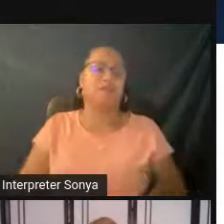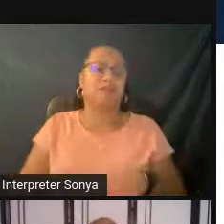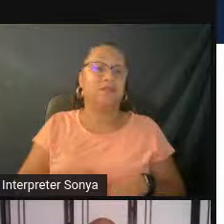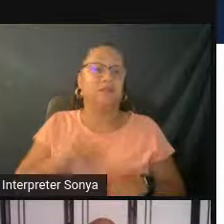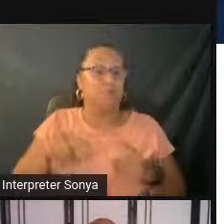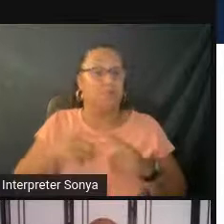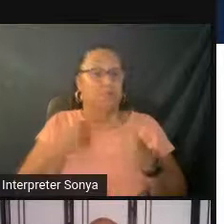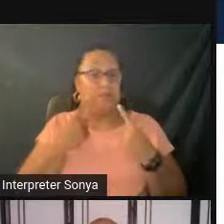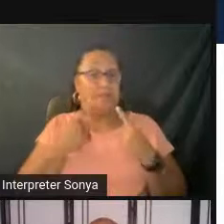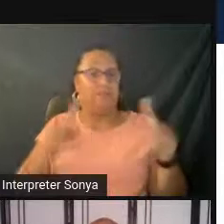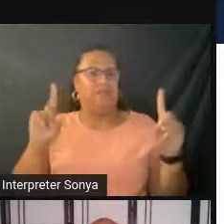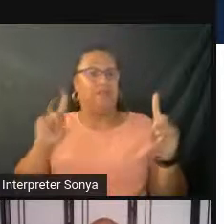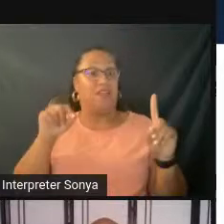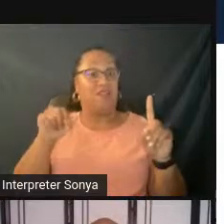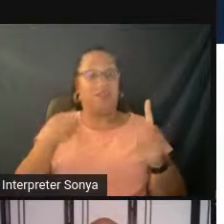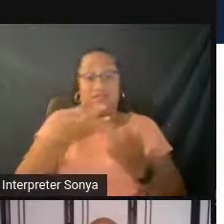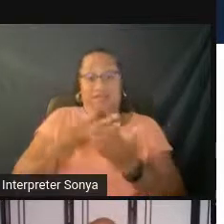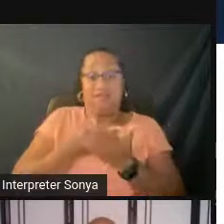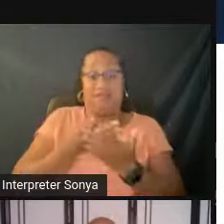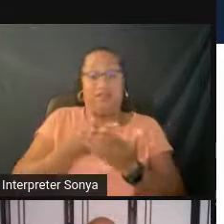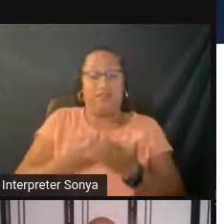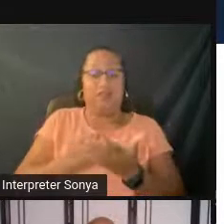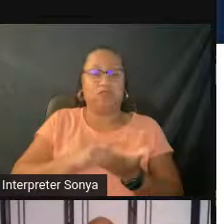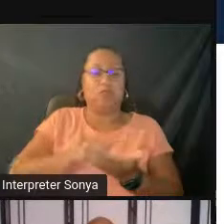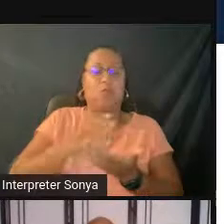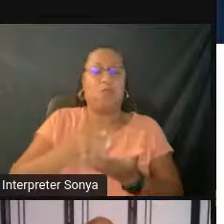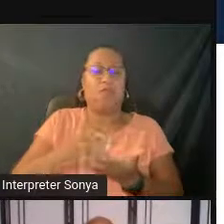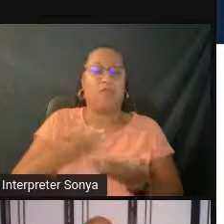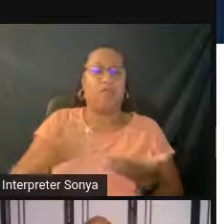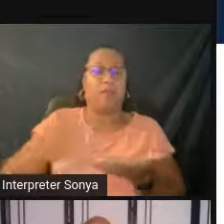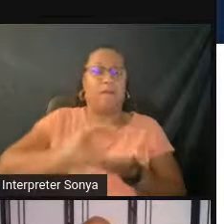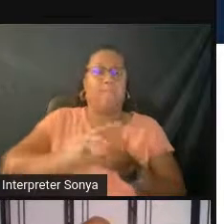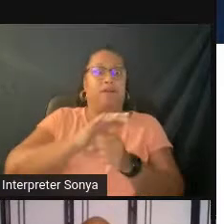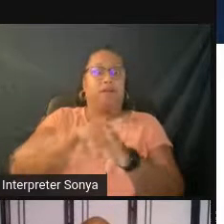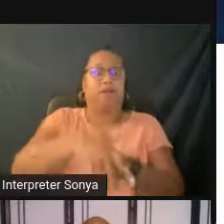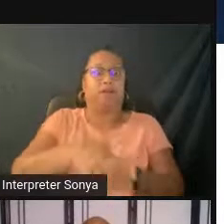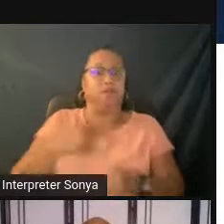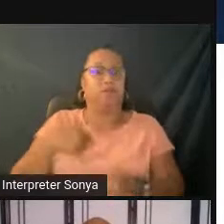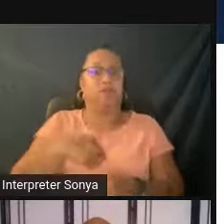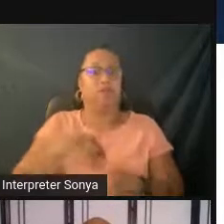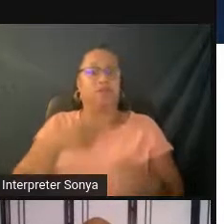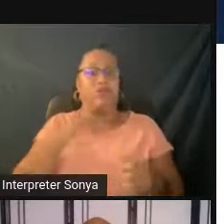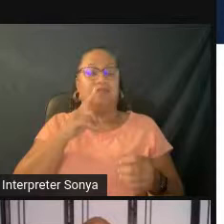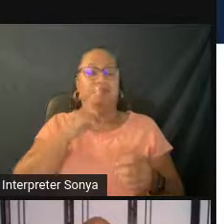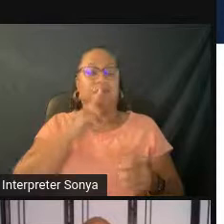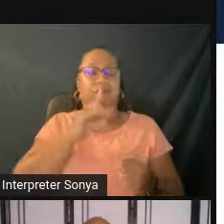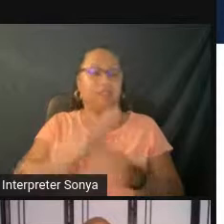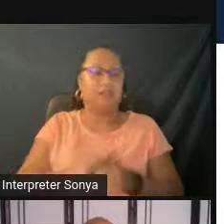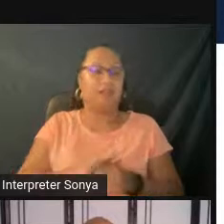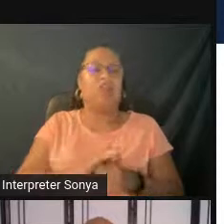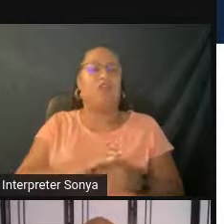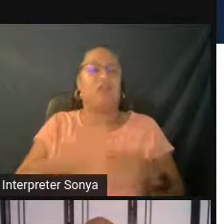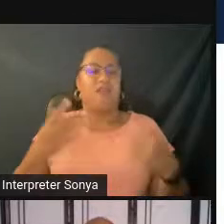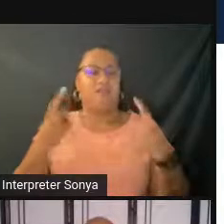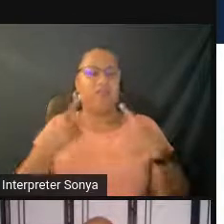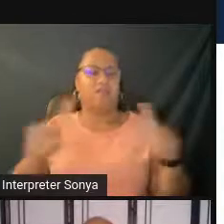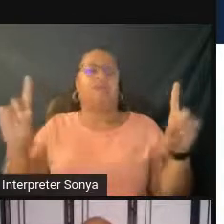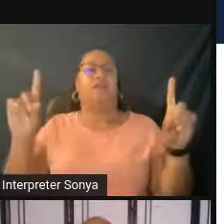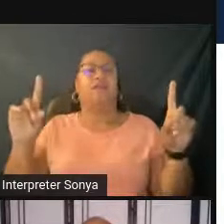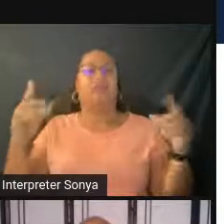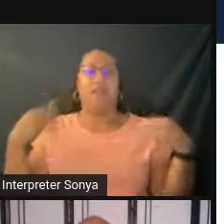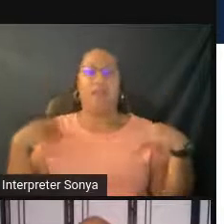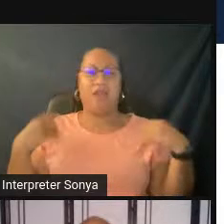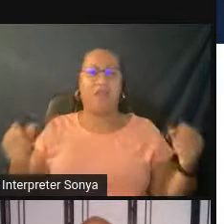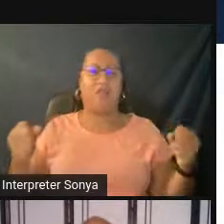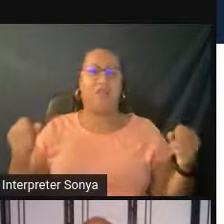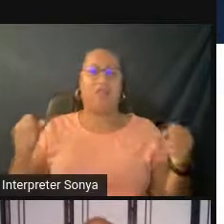this financial wealth and abundance, we are also declaring health and well-being in opulence,